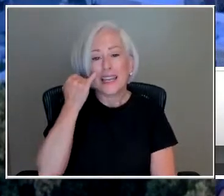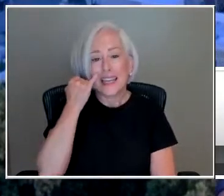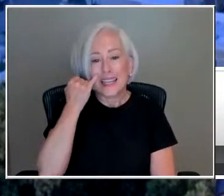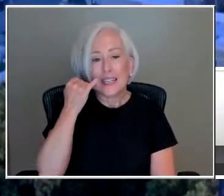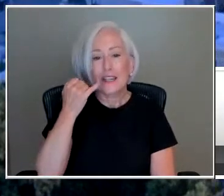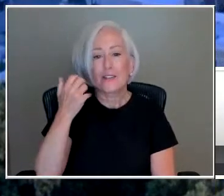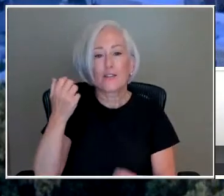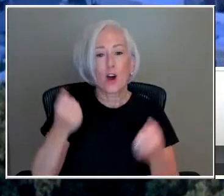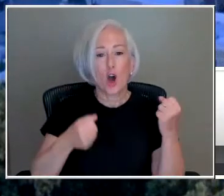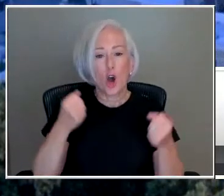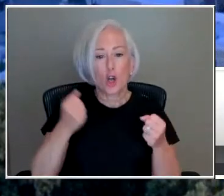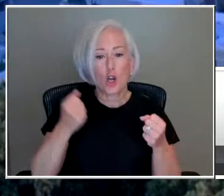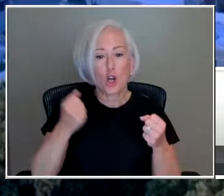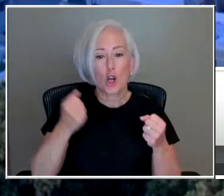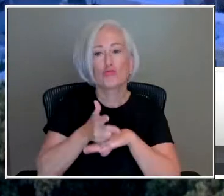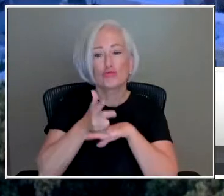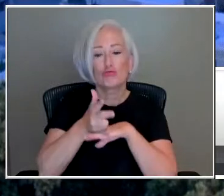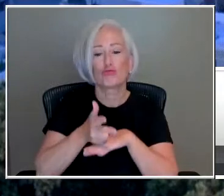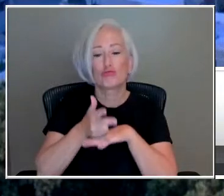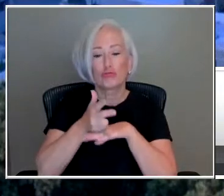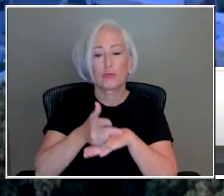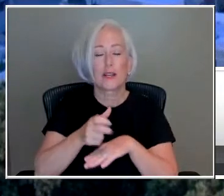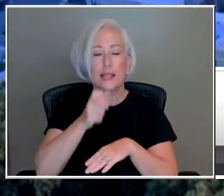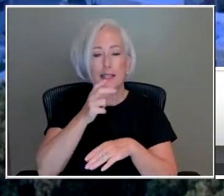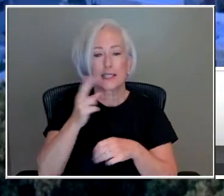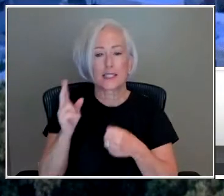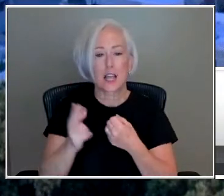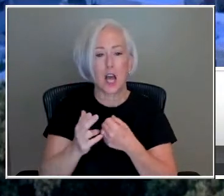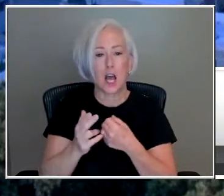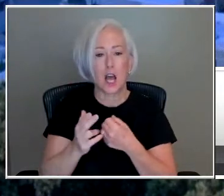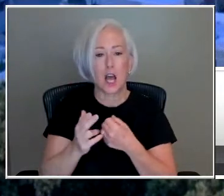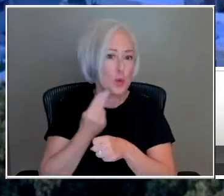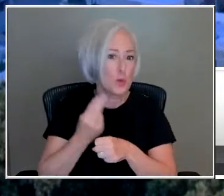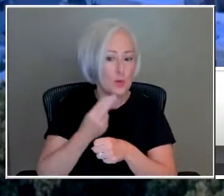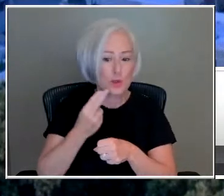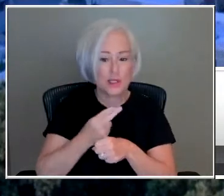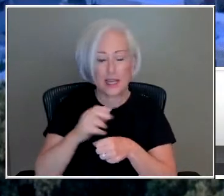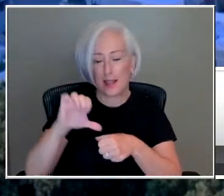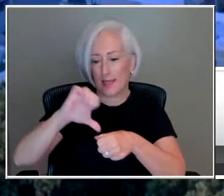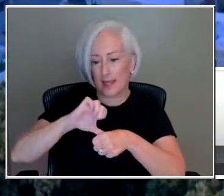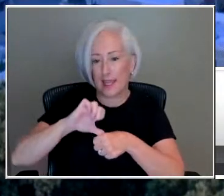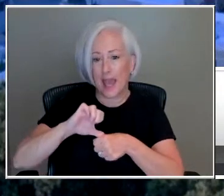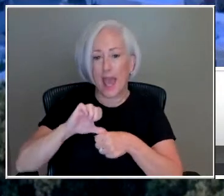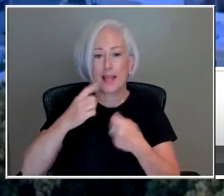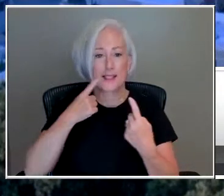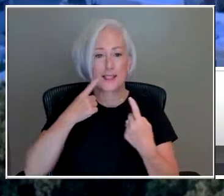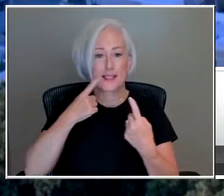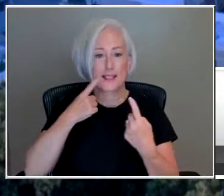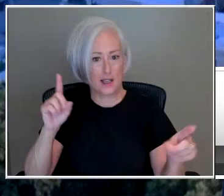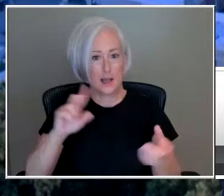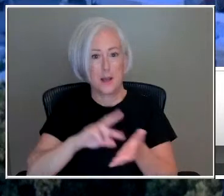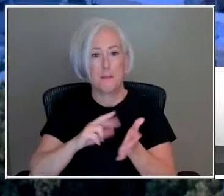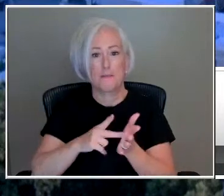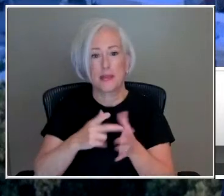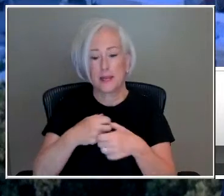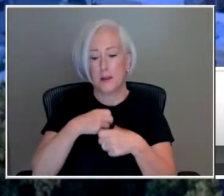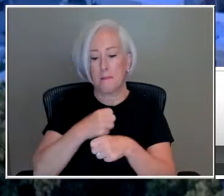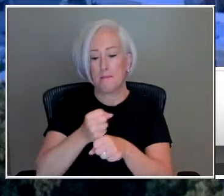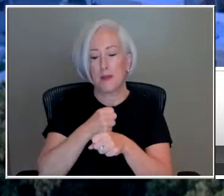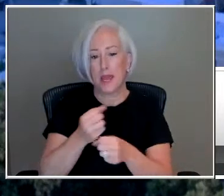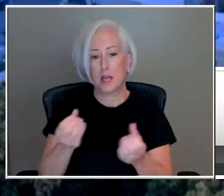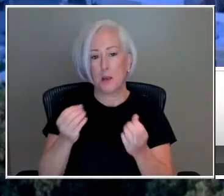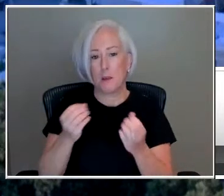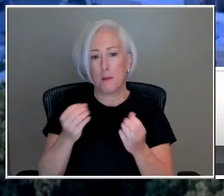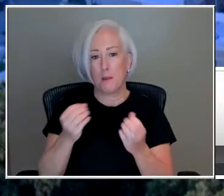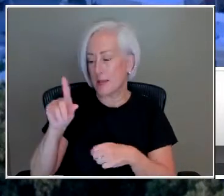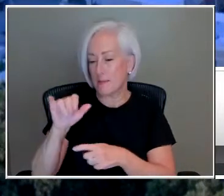fuel efficiently. So it will produce more emissions while it's idling than when it's actually in operation. So that is true. It needs to